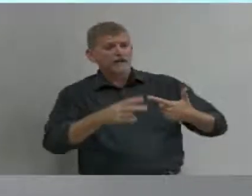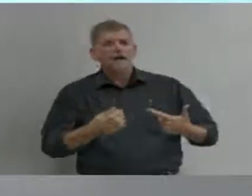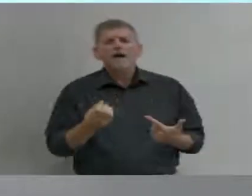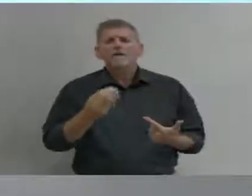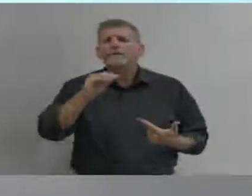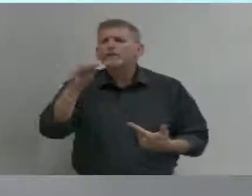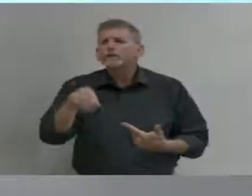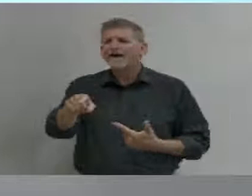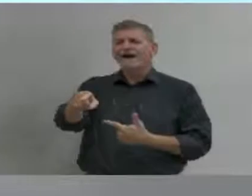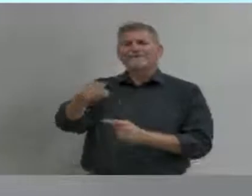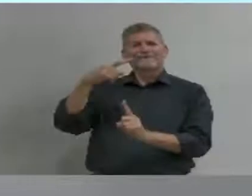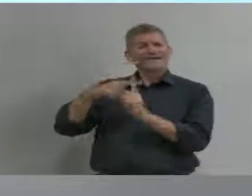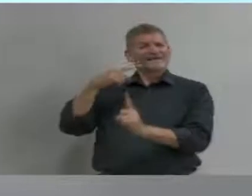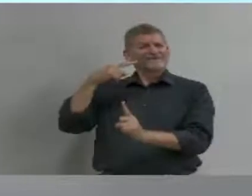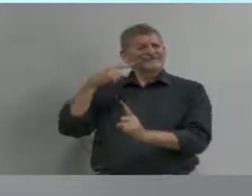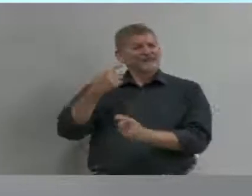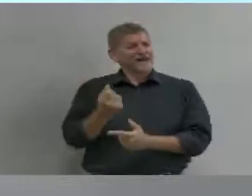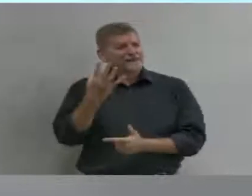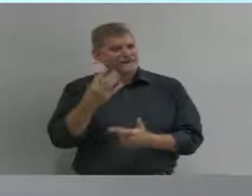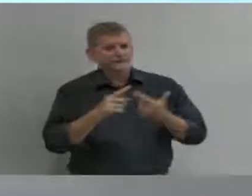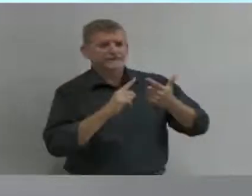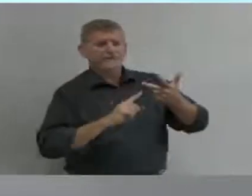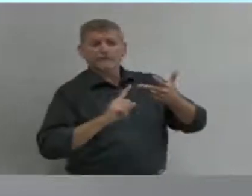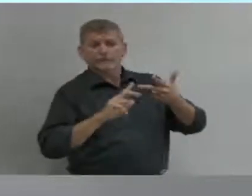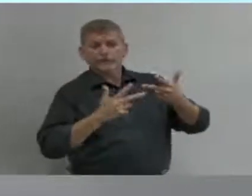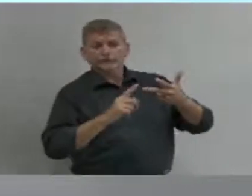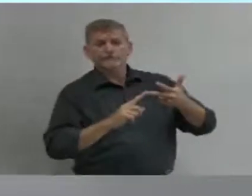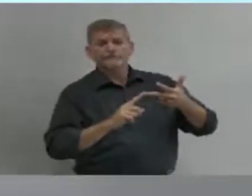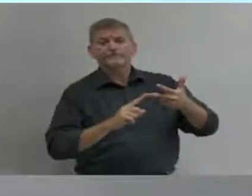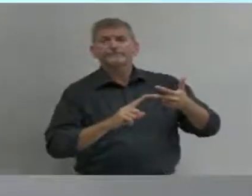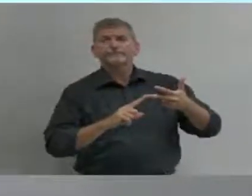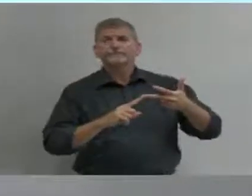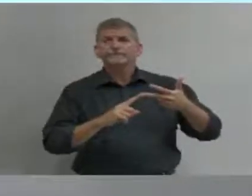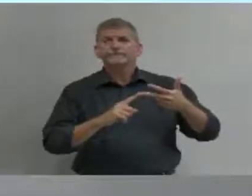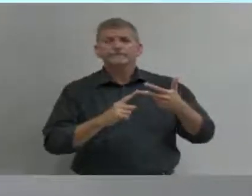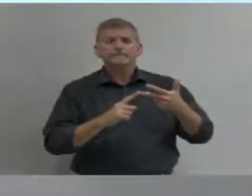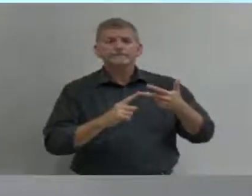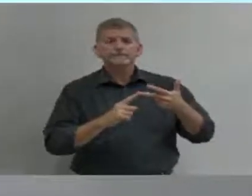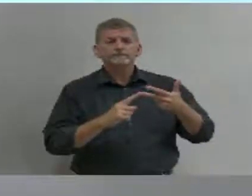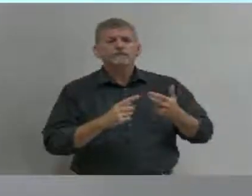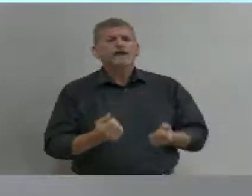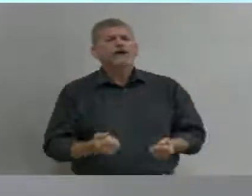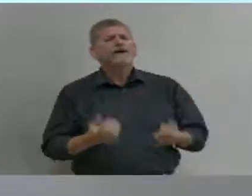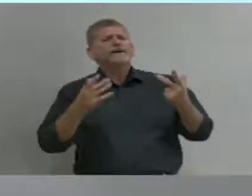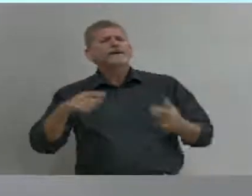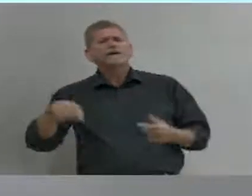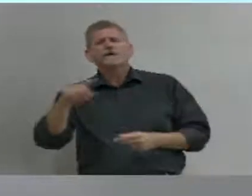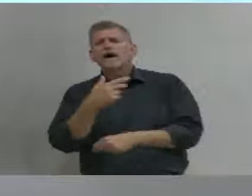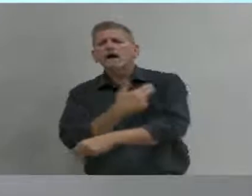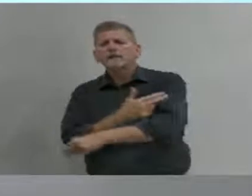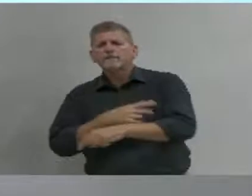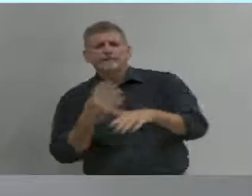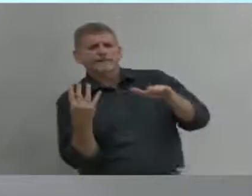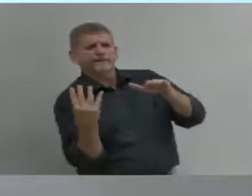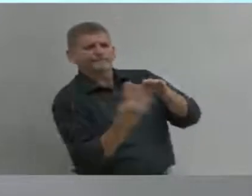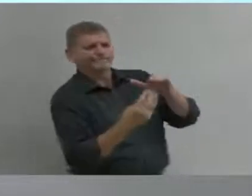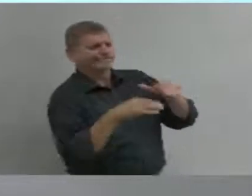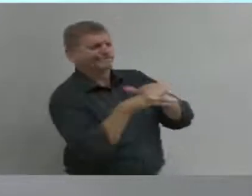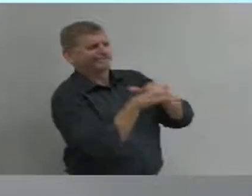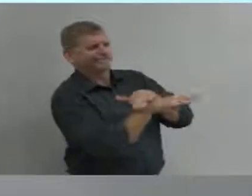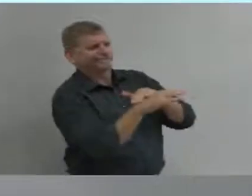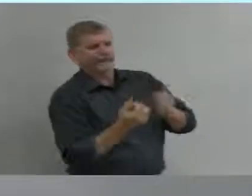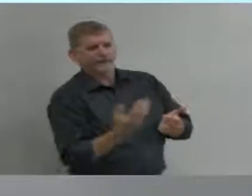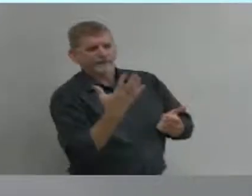is the percent positivity. The third is the number of COVID-19 hospitalizations, including patients in the intensive care